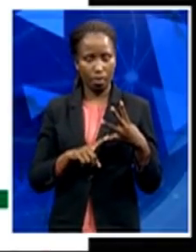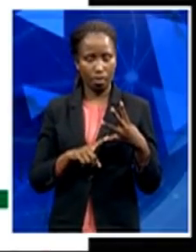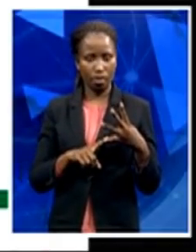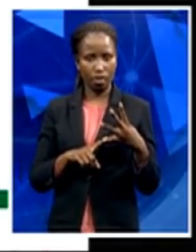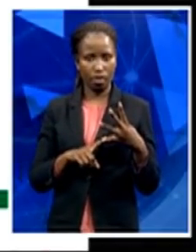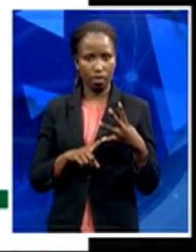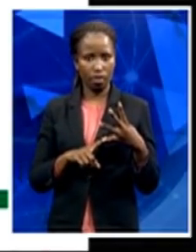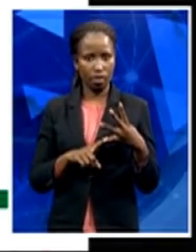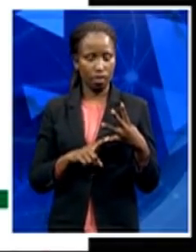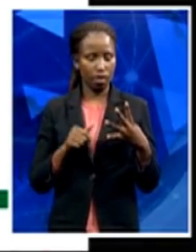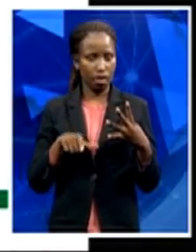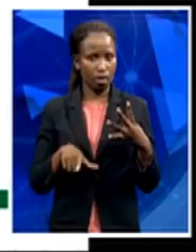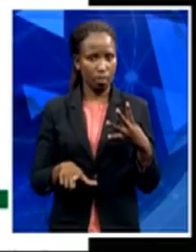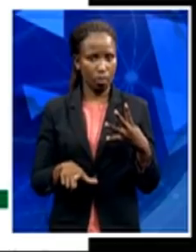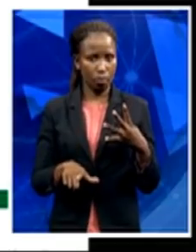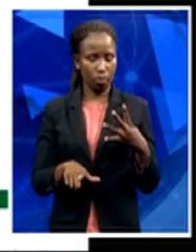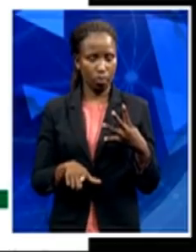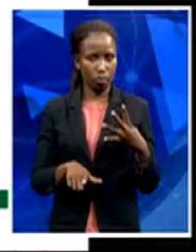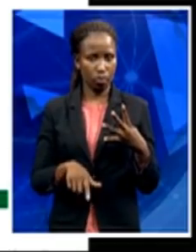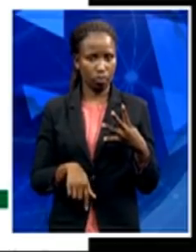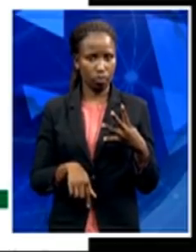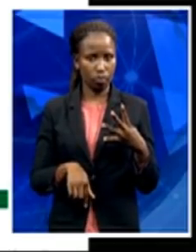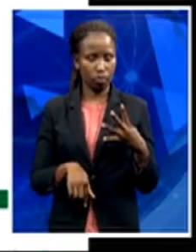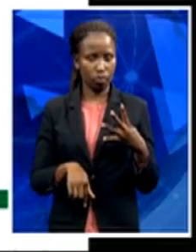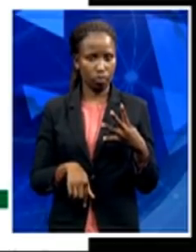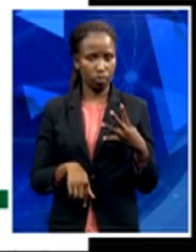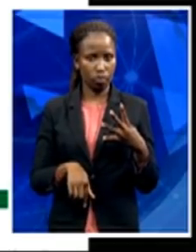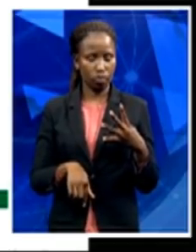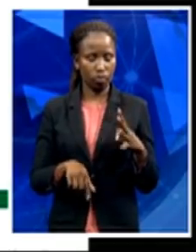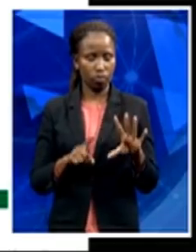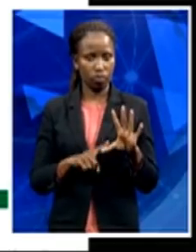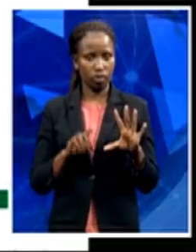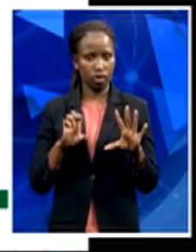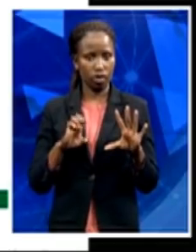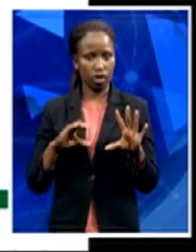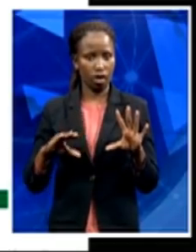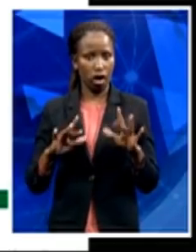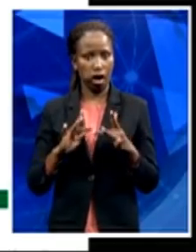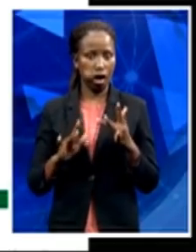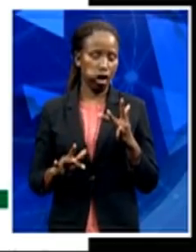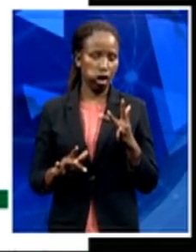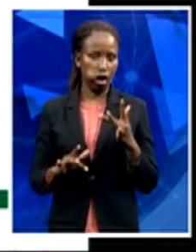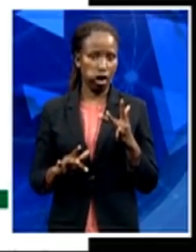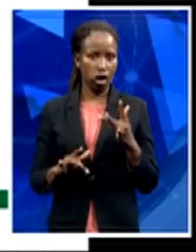Limpopo and Eastern Cape are following